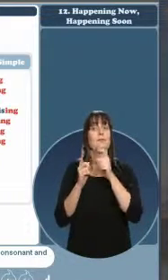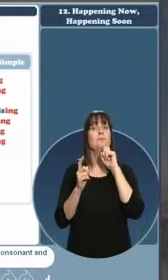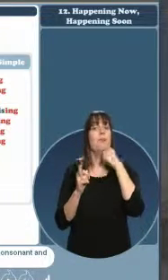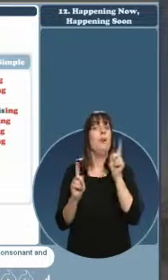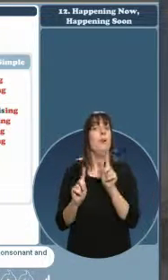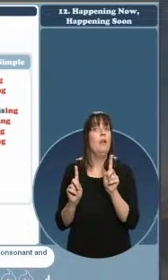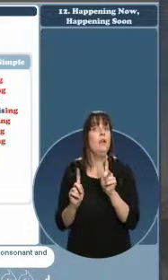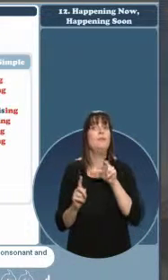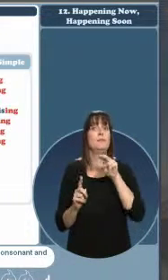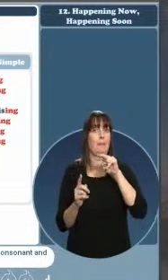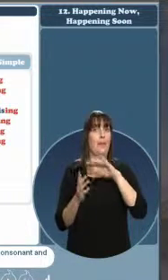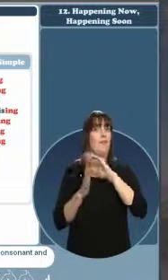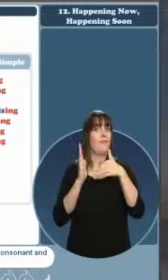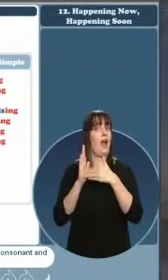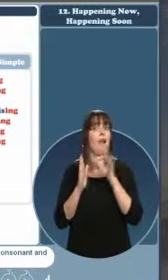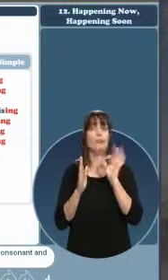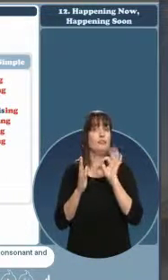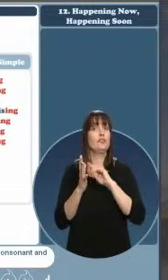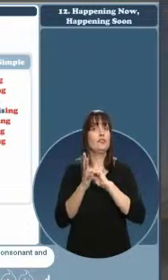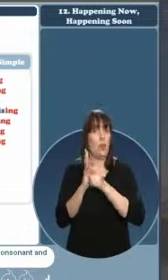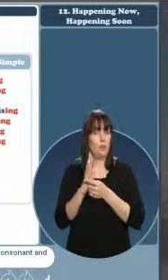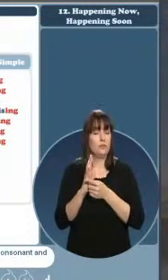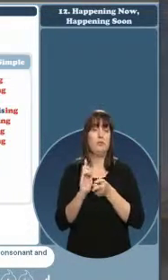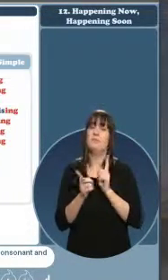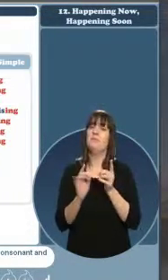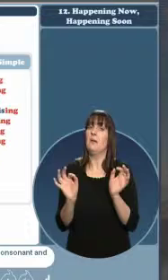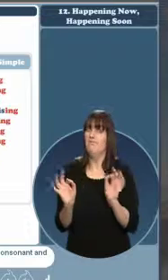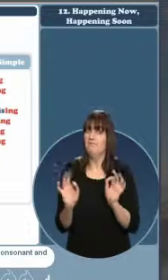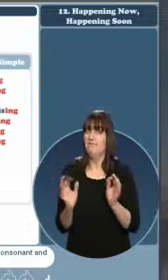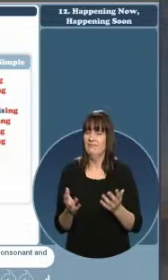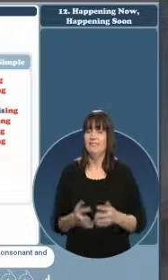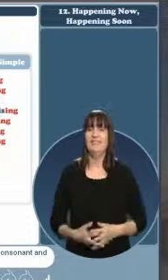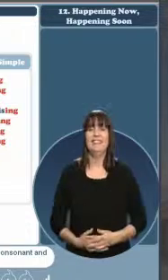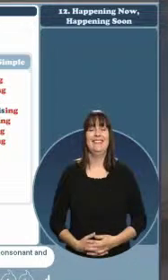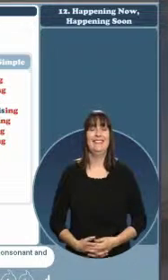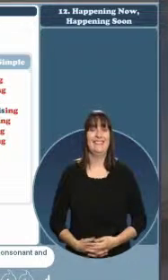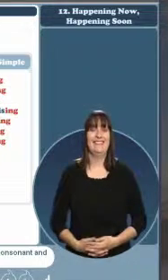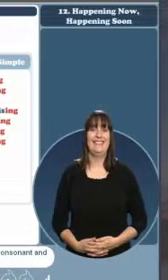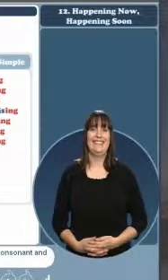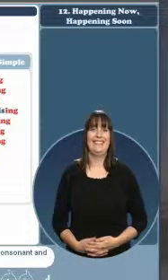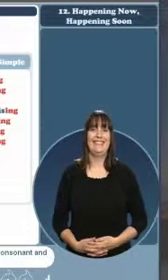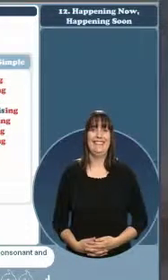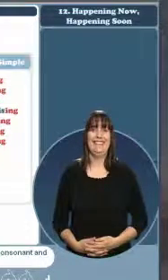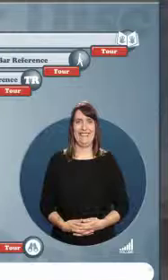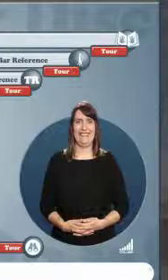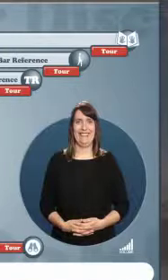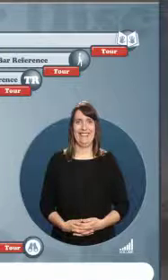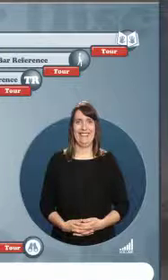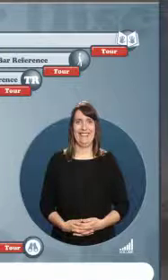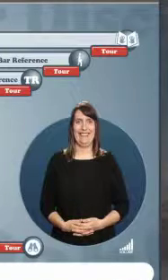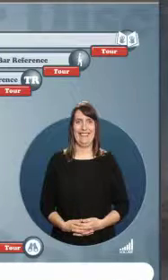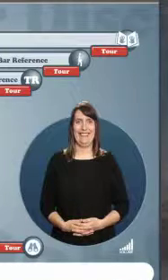With longer verbs, sometimes we double the final consonant, and sometimes we don't.